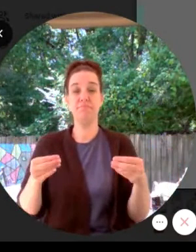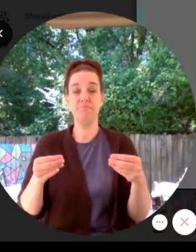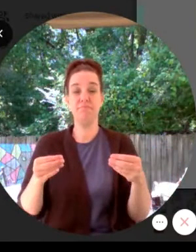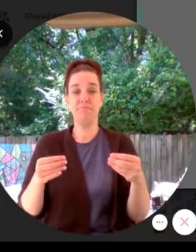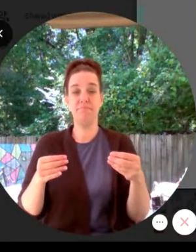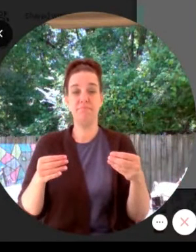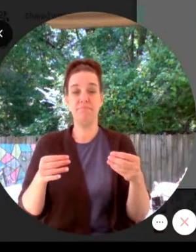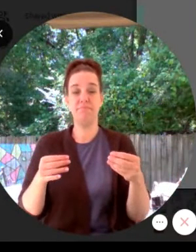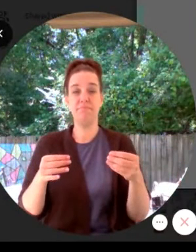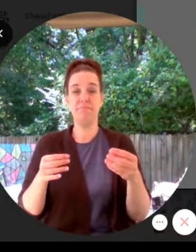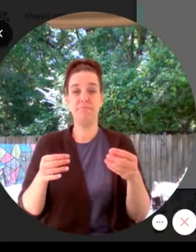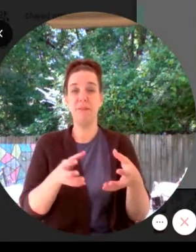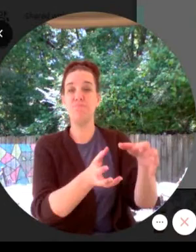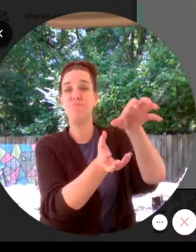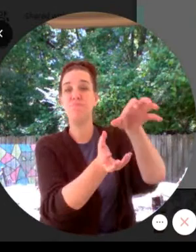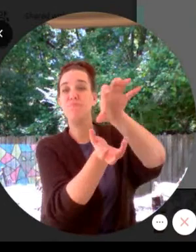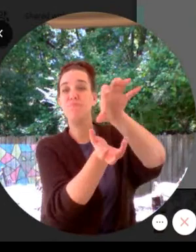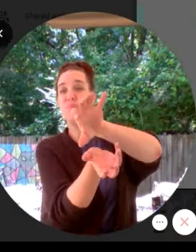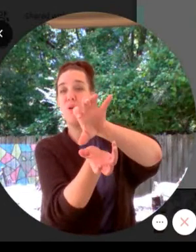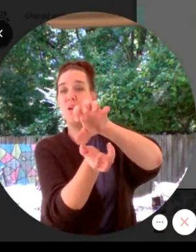some into the machine.